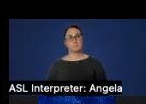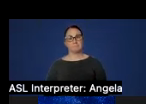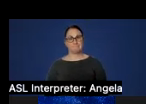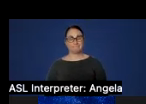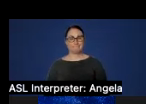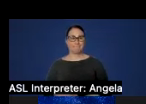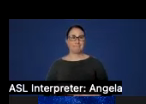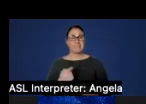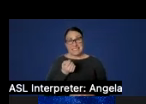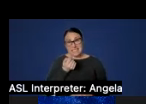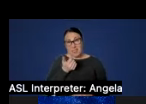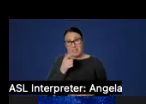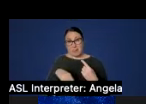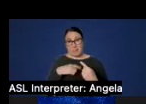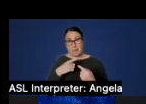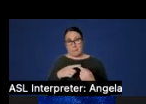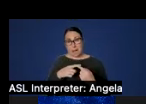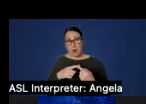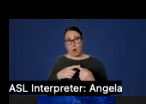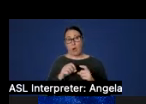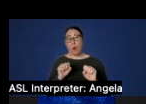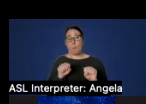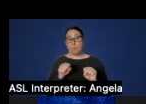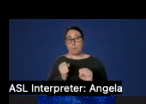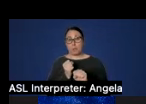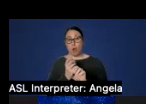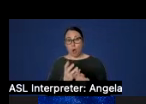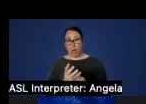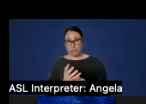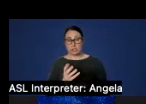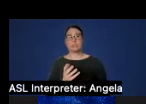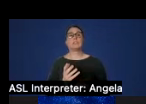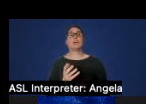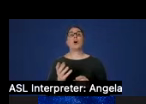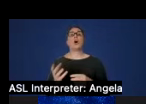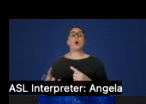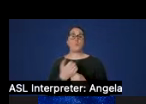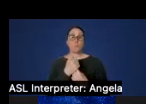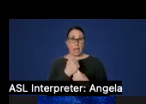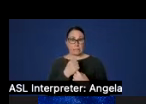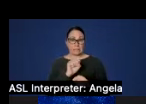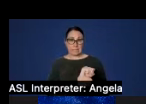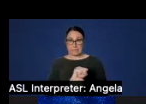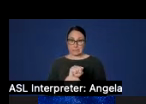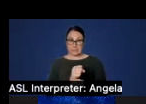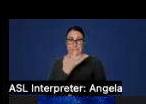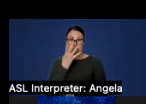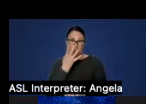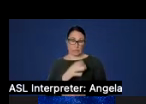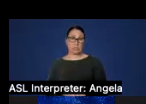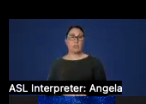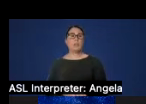So a little bit about probable cause arrest and detention. So probable cause is when